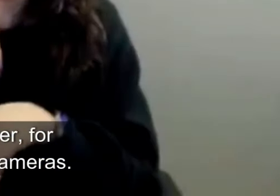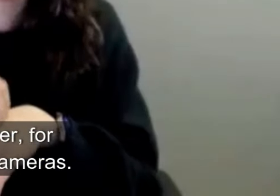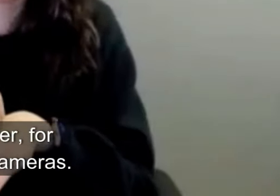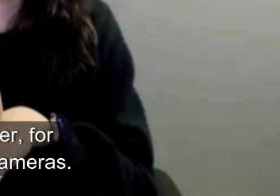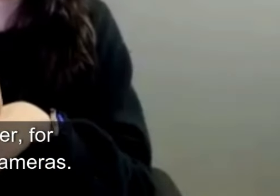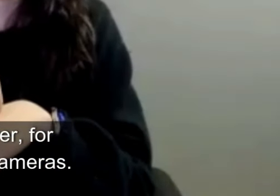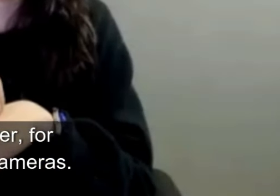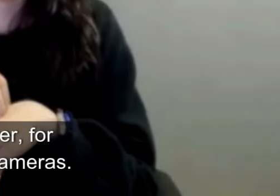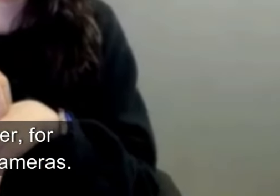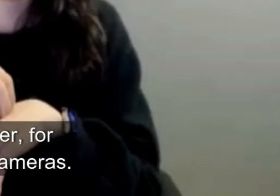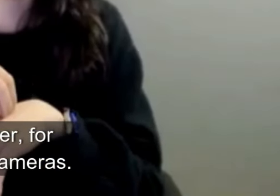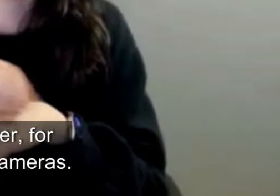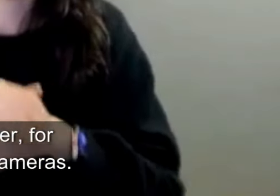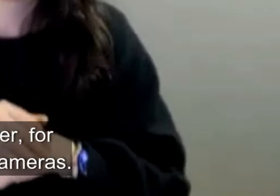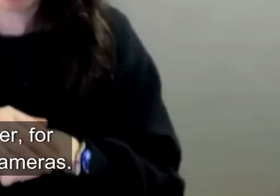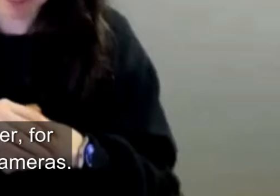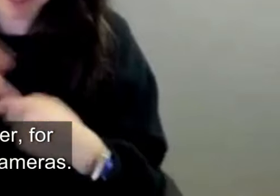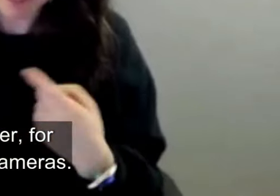cameras.